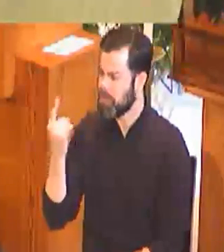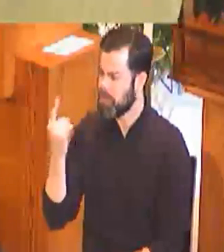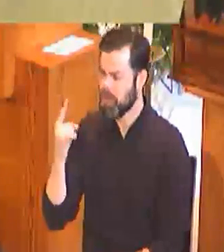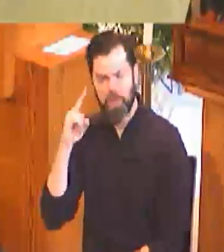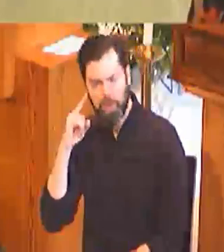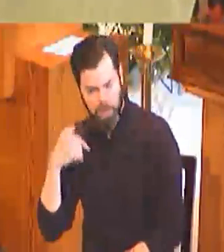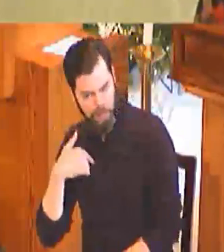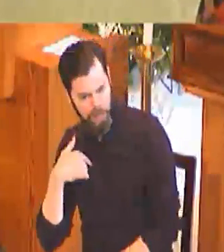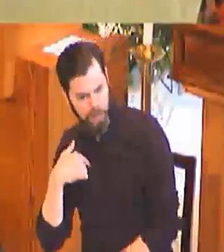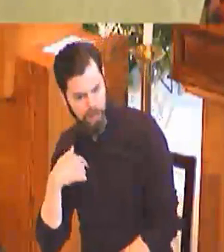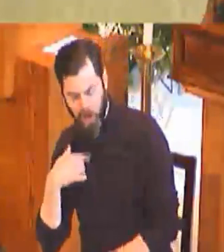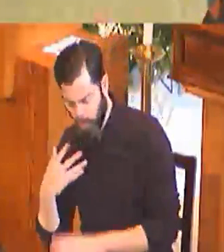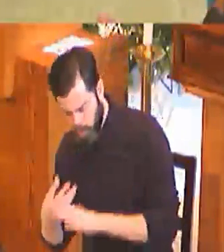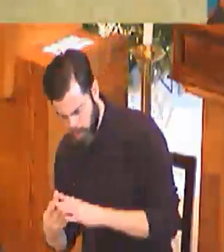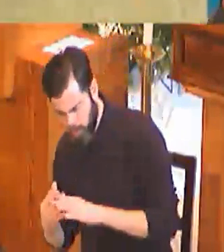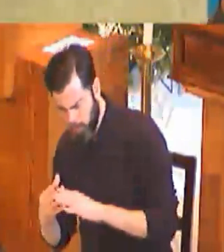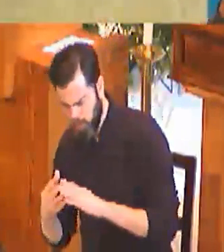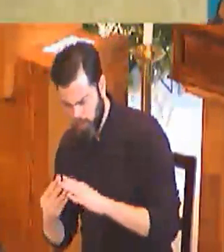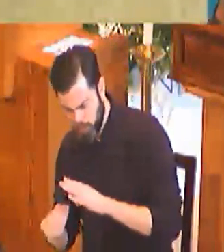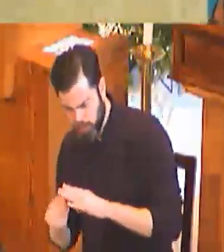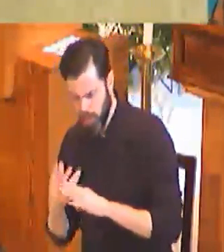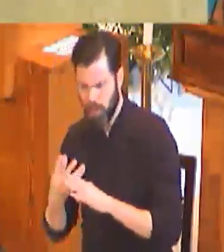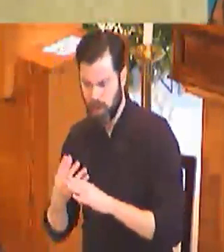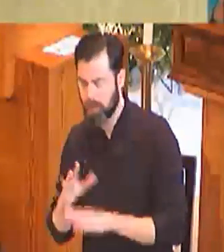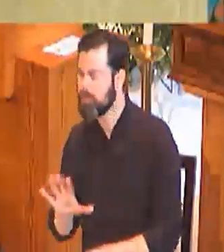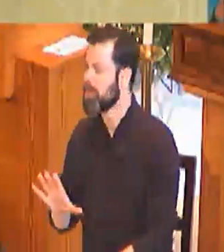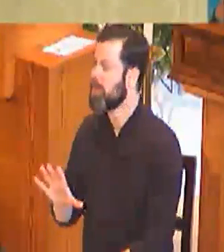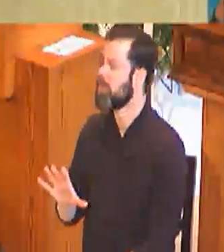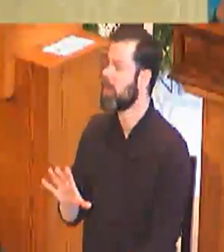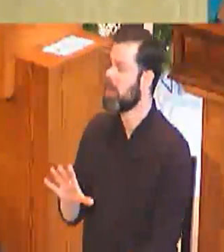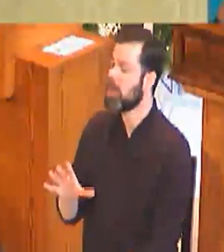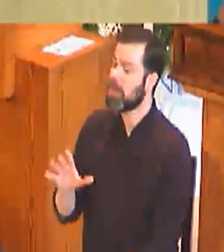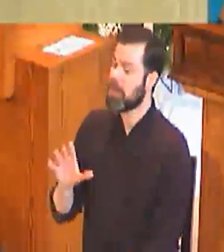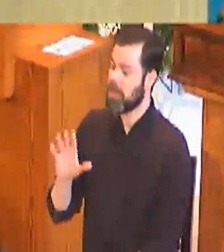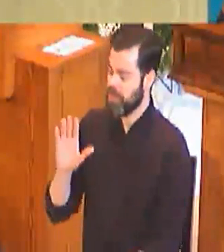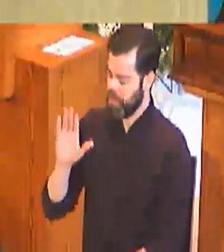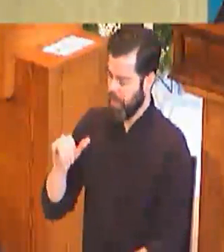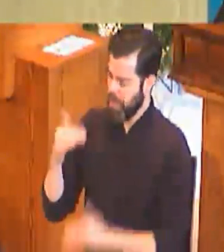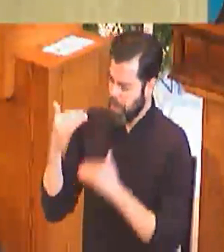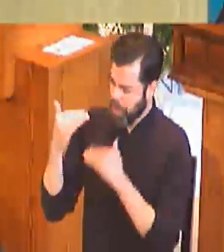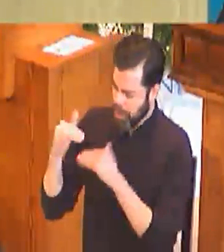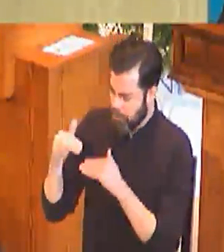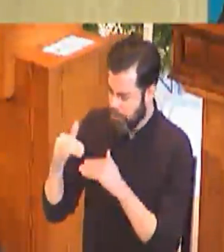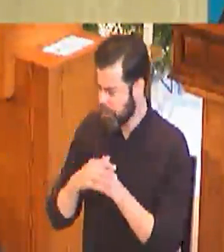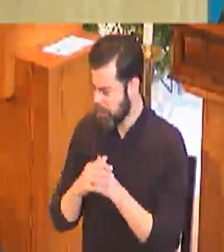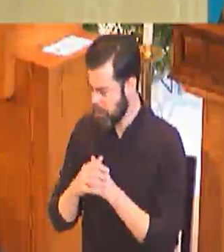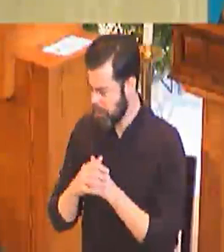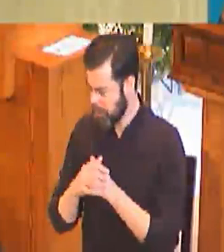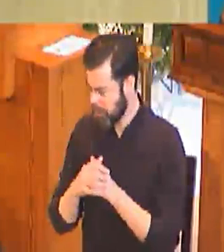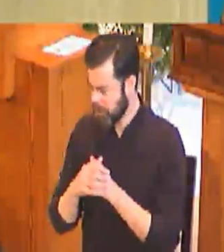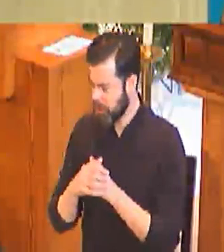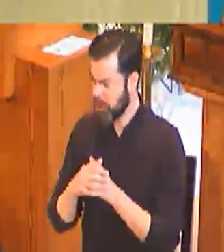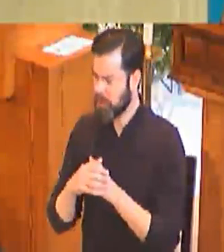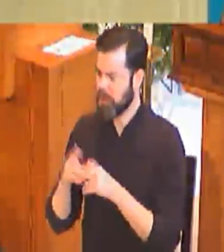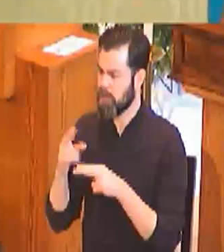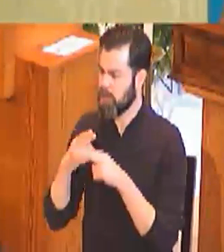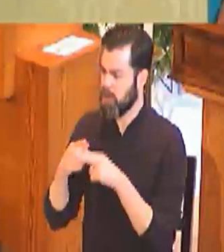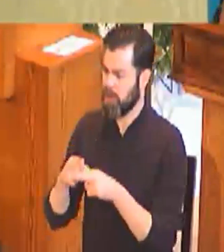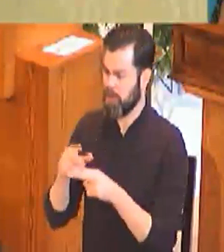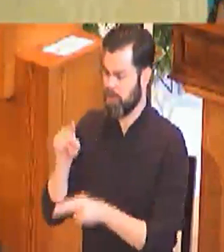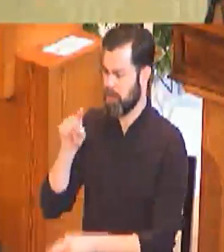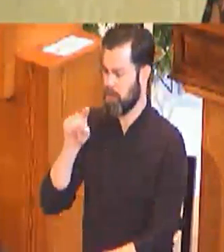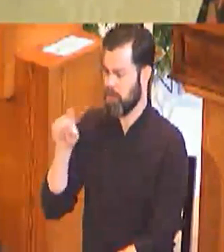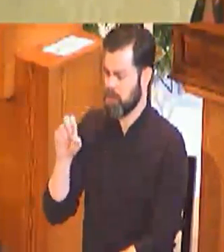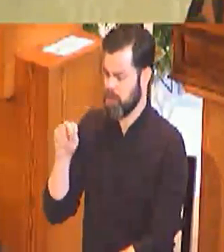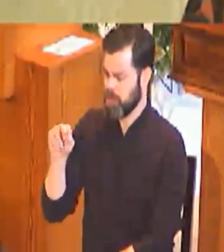There it goes. It went away for a second there. This is what keeps us from living 24/7 in what he calls our zone of